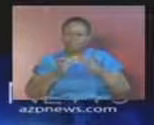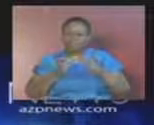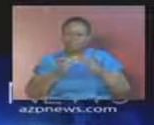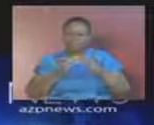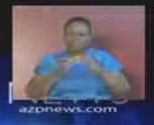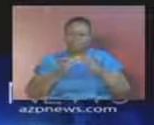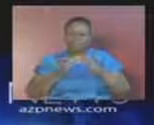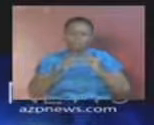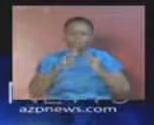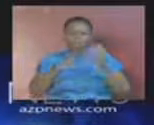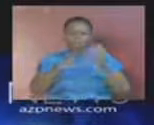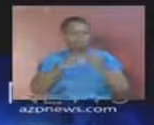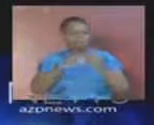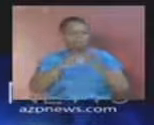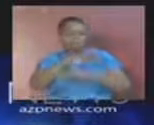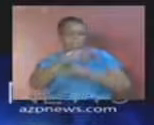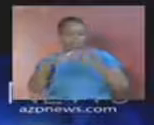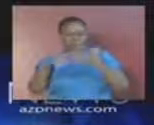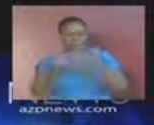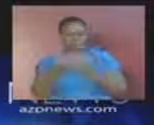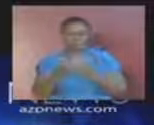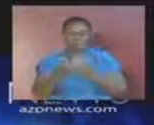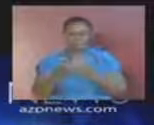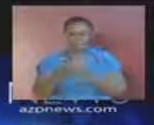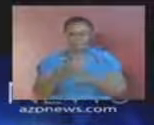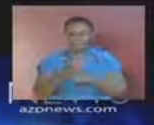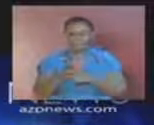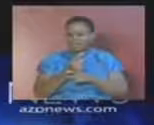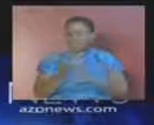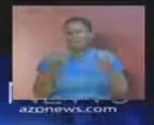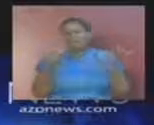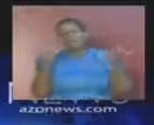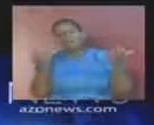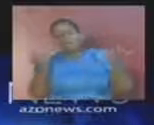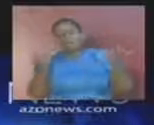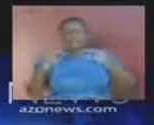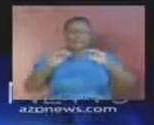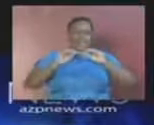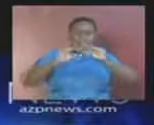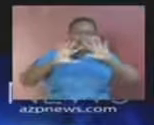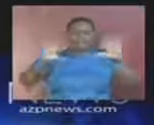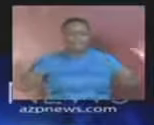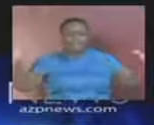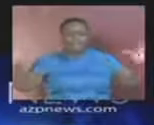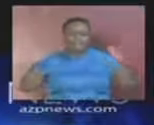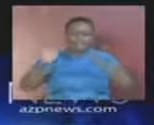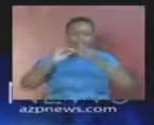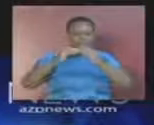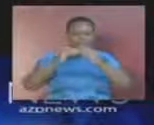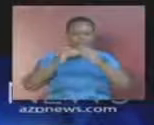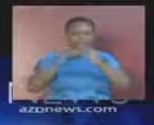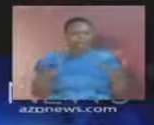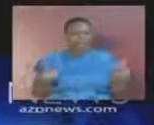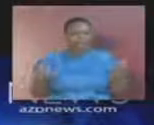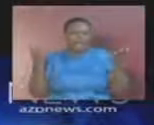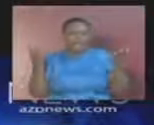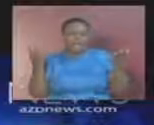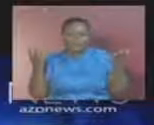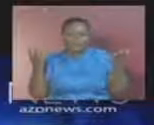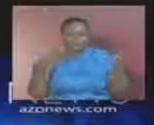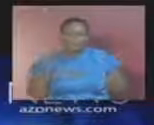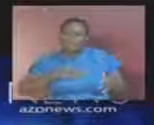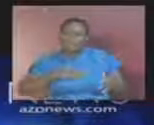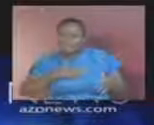of the 75,600 to vaccinate, to give people one dose. So can you just clarify that in terms of the numbers, and where would the